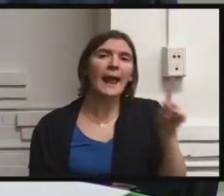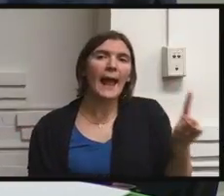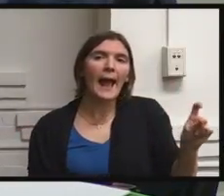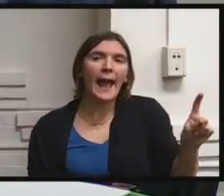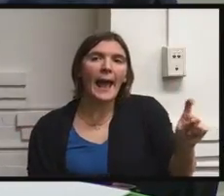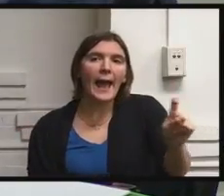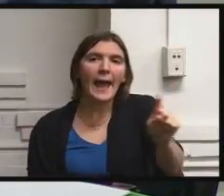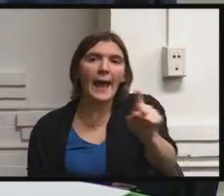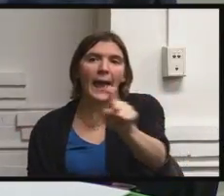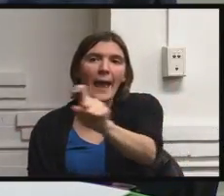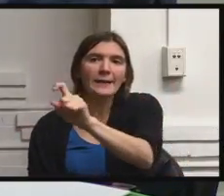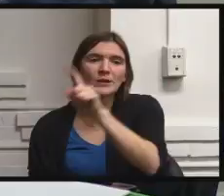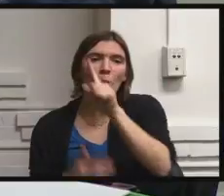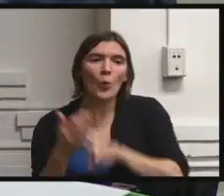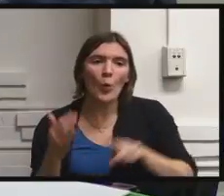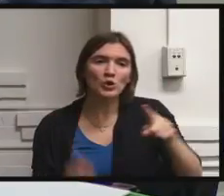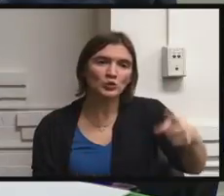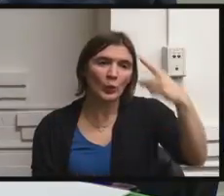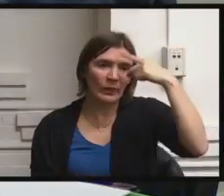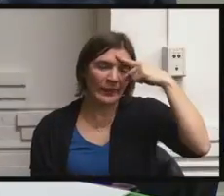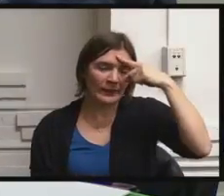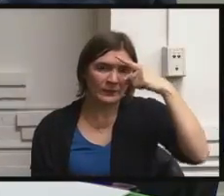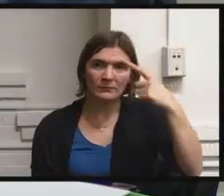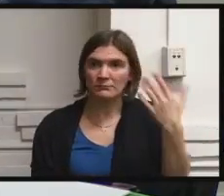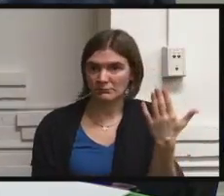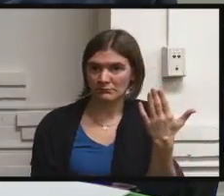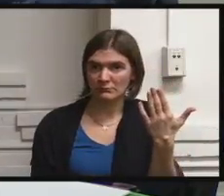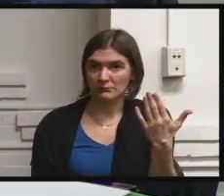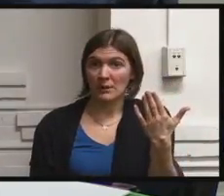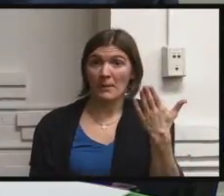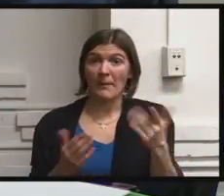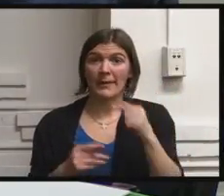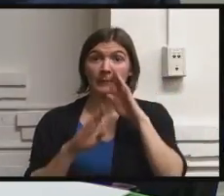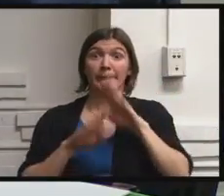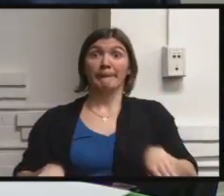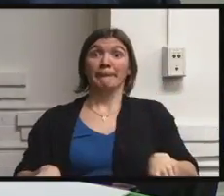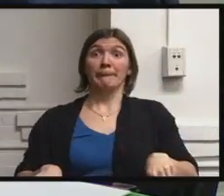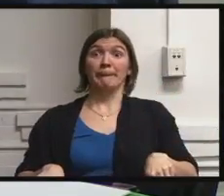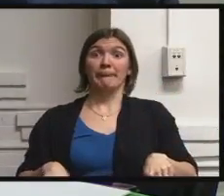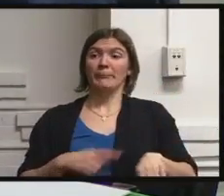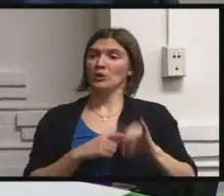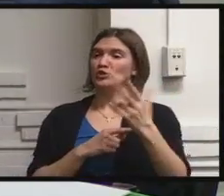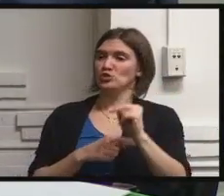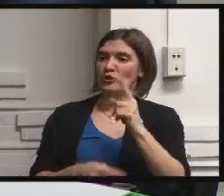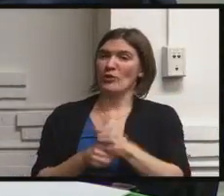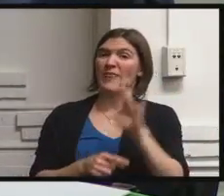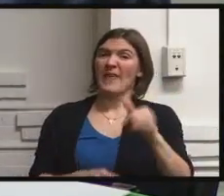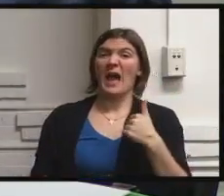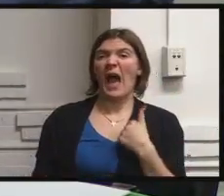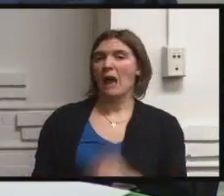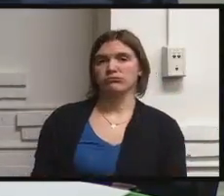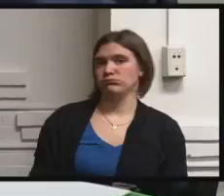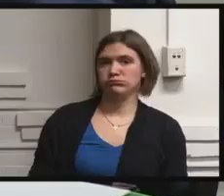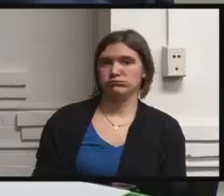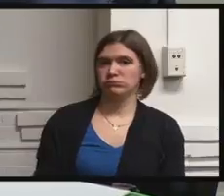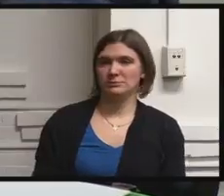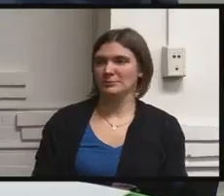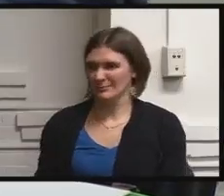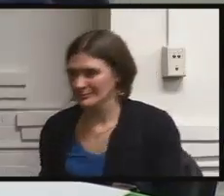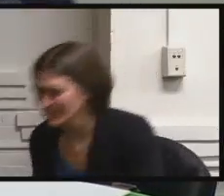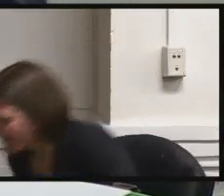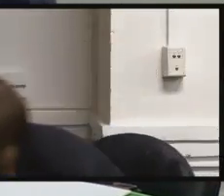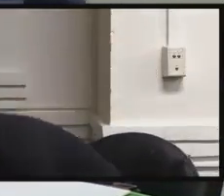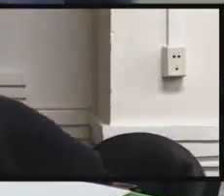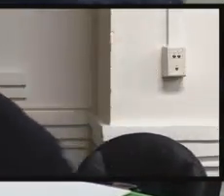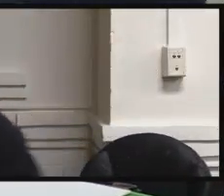step. Like, what do you folks think? And maybe no one will answer that question. And that's where I think I'm cynical. I know, but I'm trying not to. I'm trying